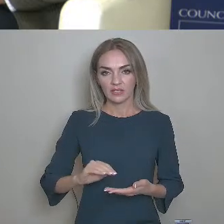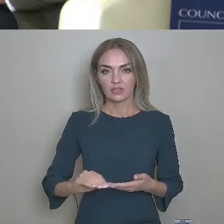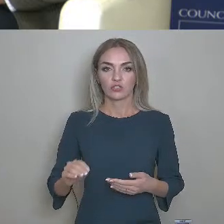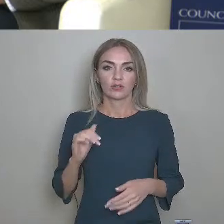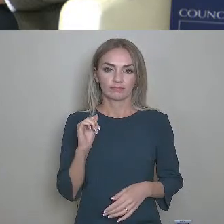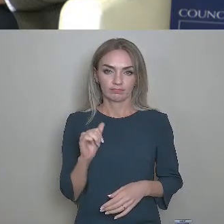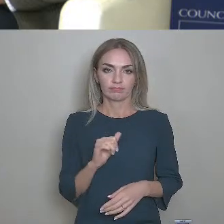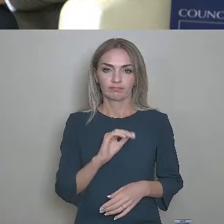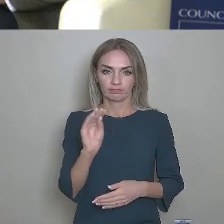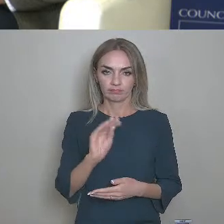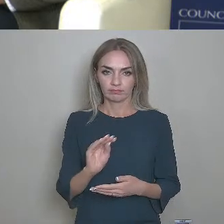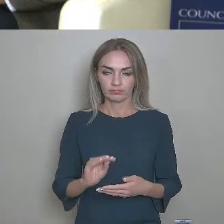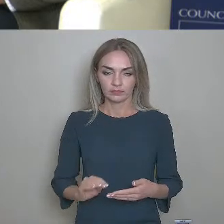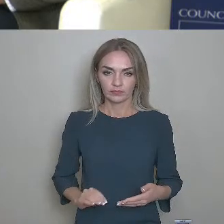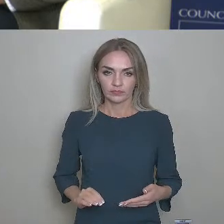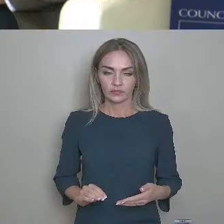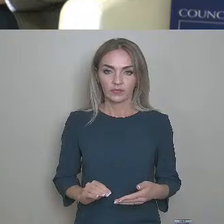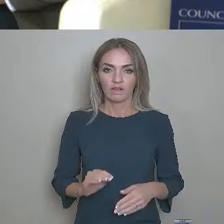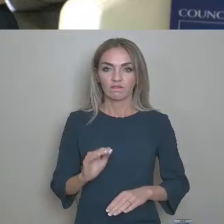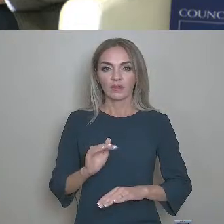the person